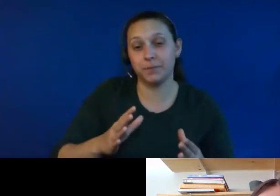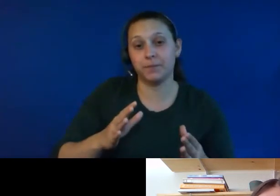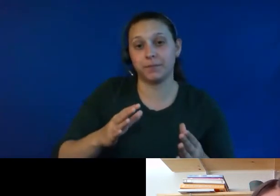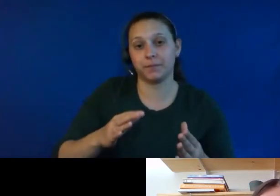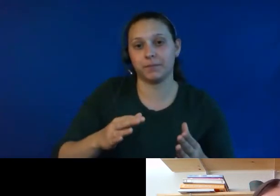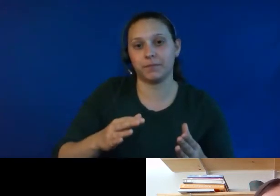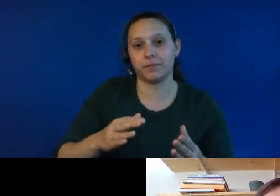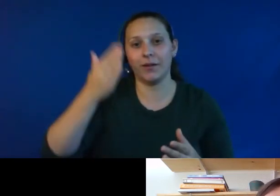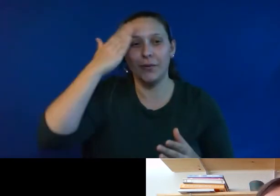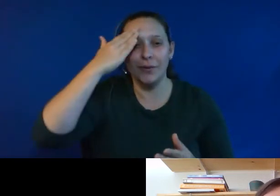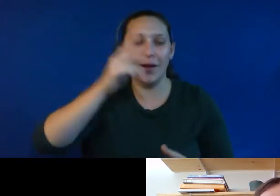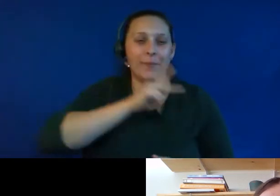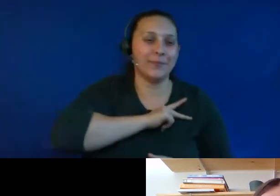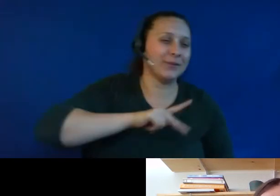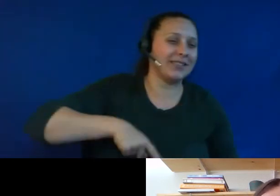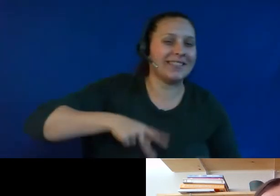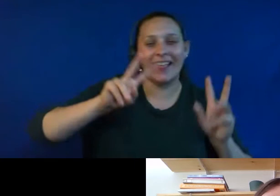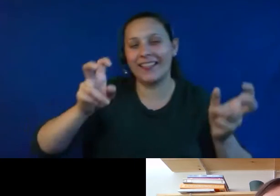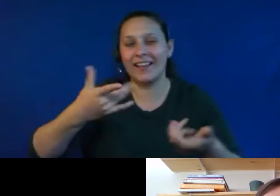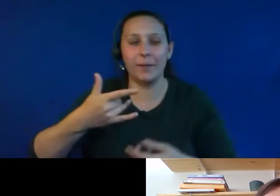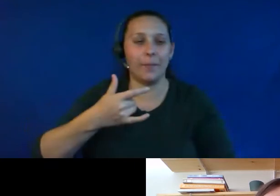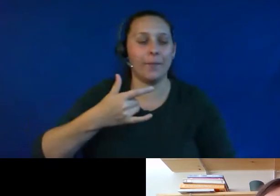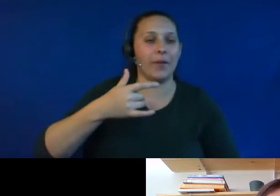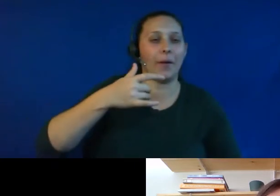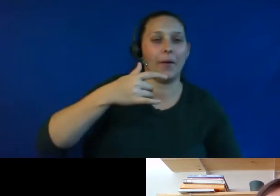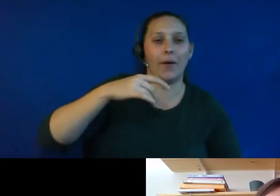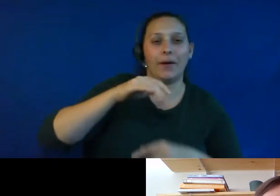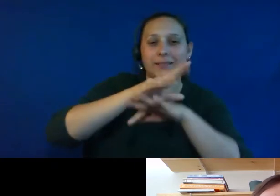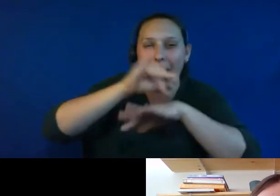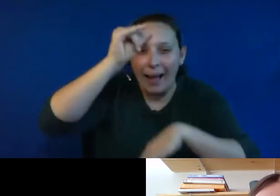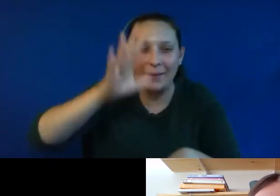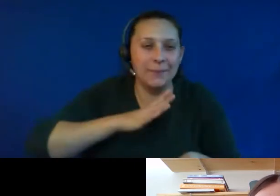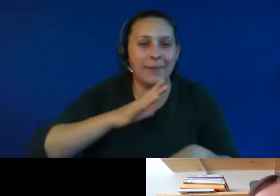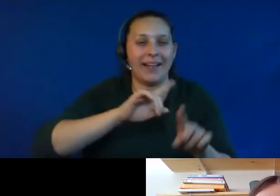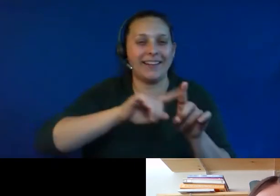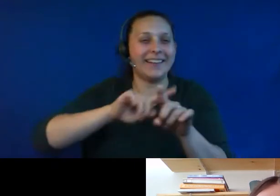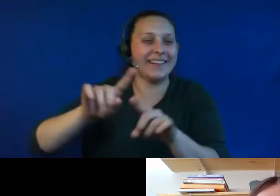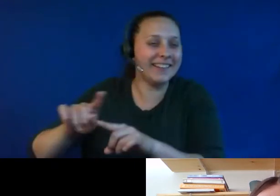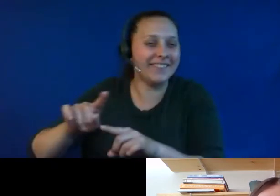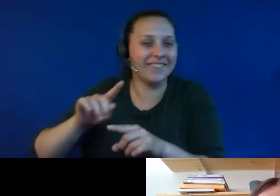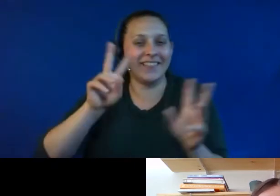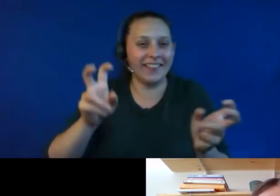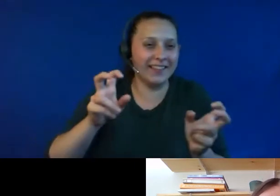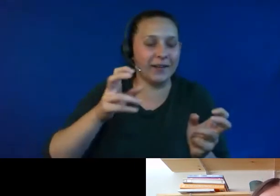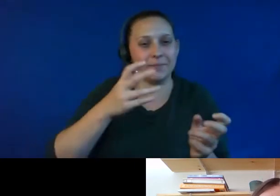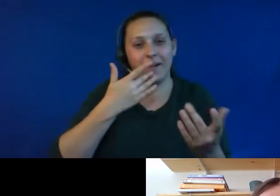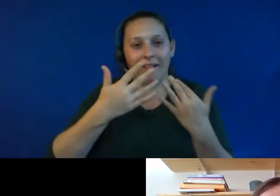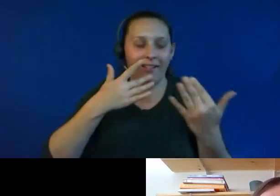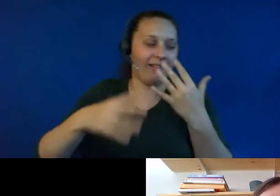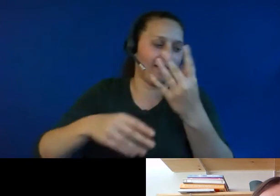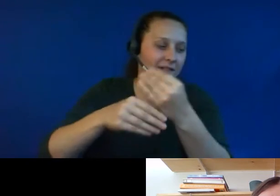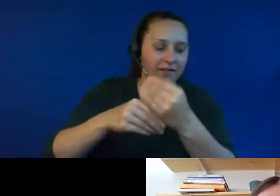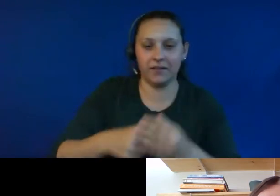seen like princess themed ones, Spider-Man themed ones. And then with the array system, we've seen a lot of interest from a lot of different types